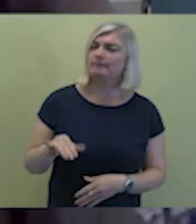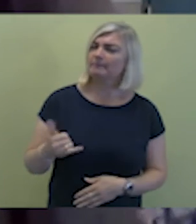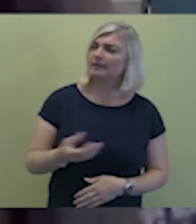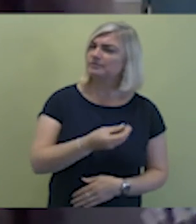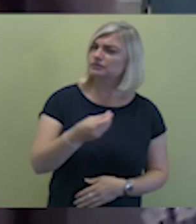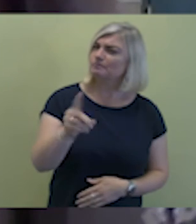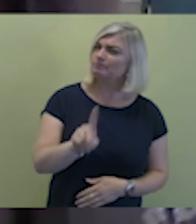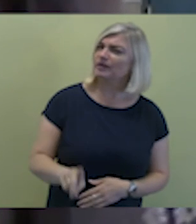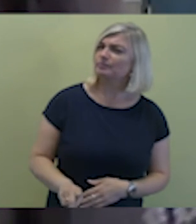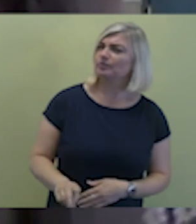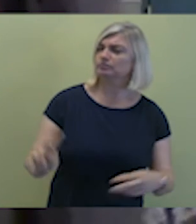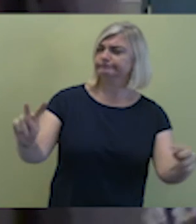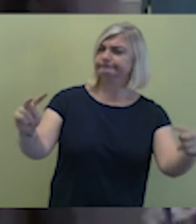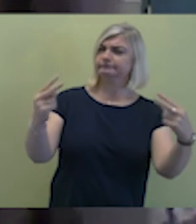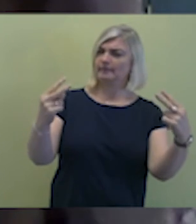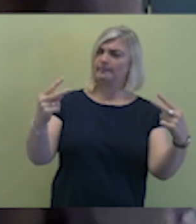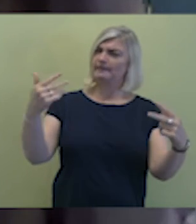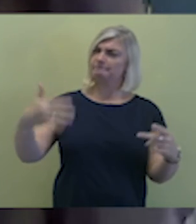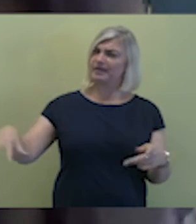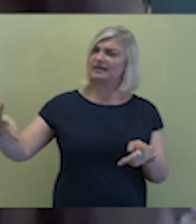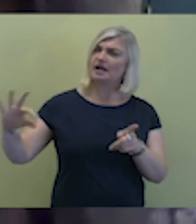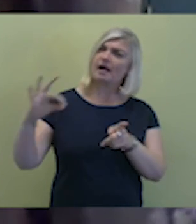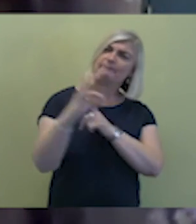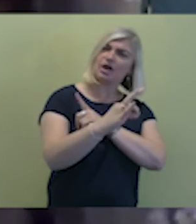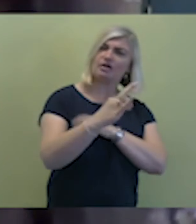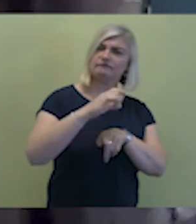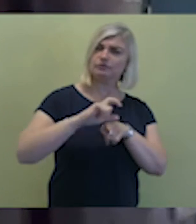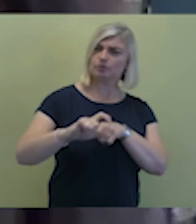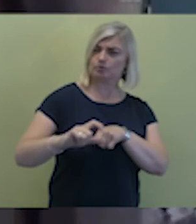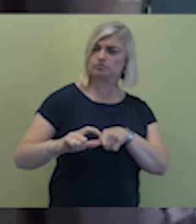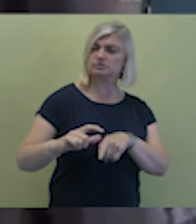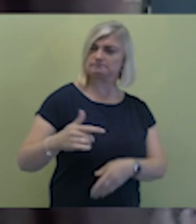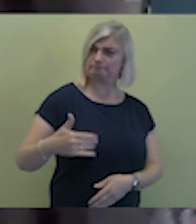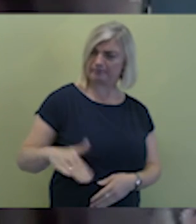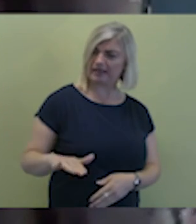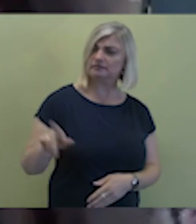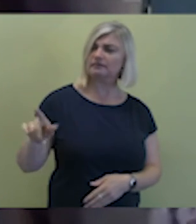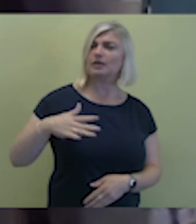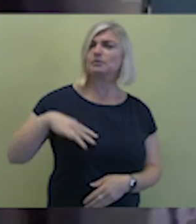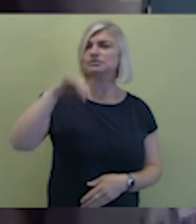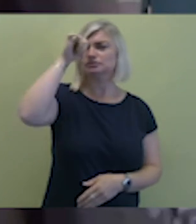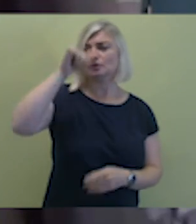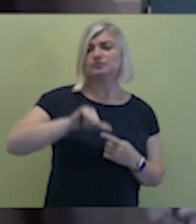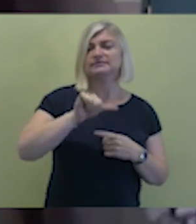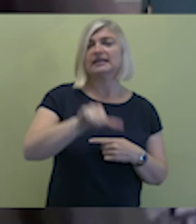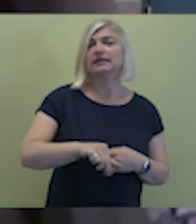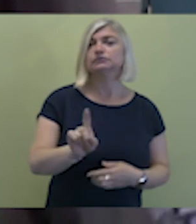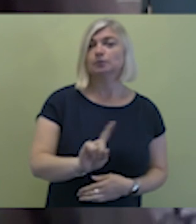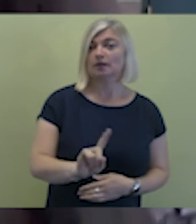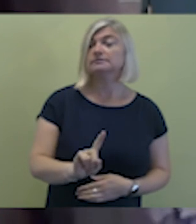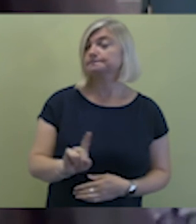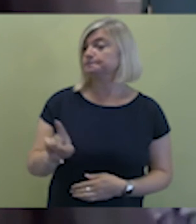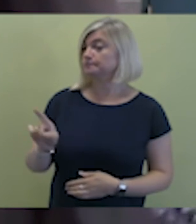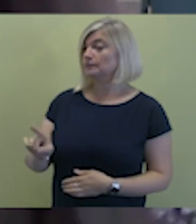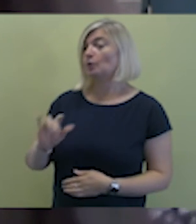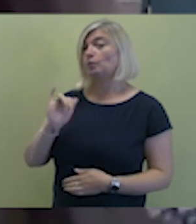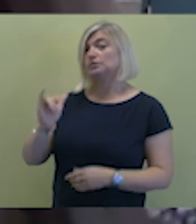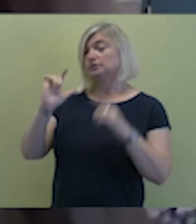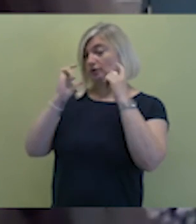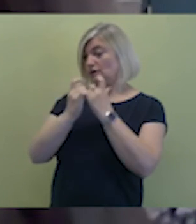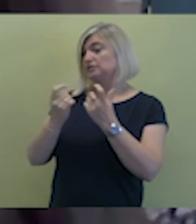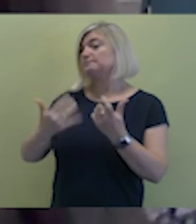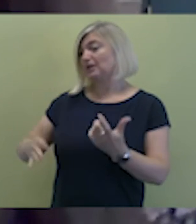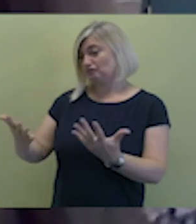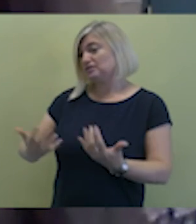think we may have some viewers here that have already applied for a course at the college and want to know what's happening next. So just to let you know that we will have received